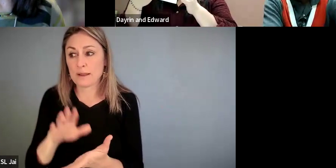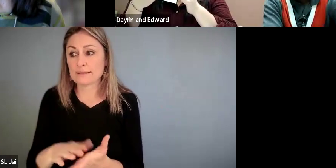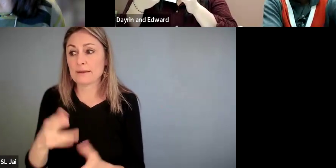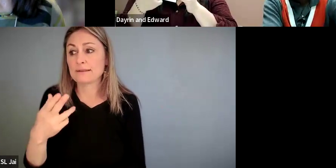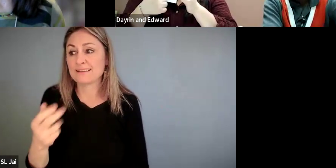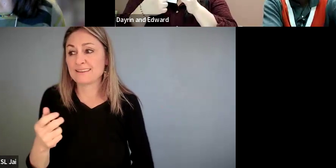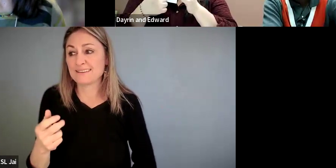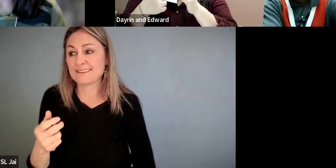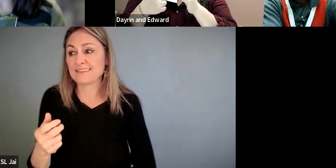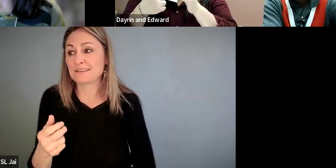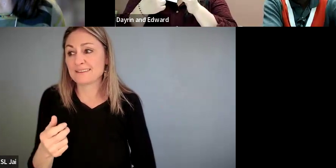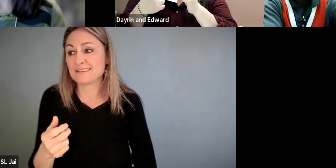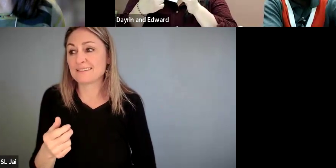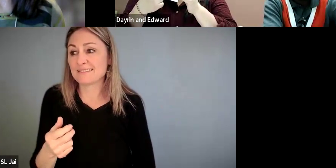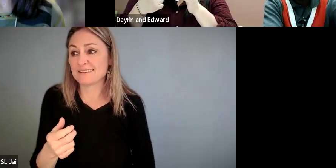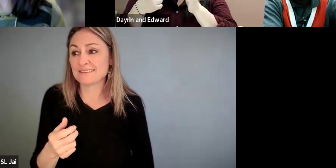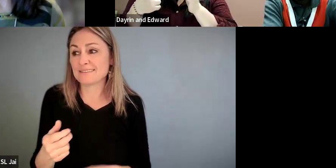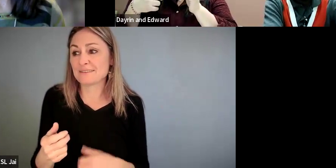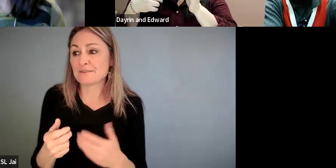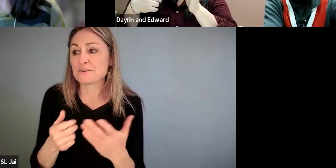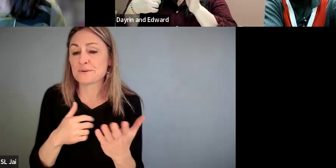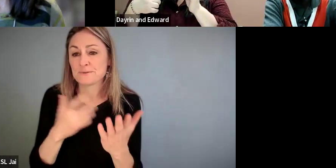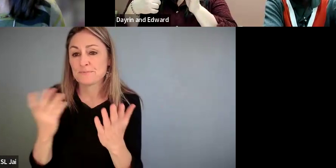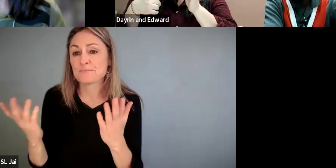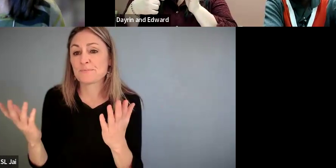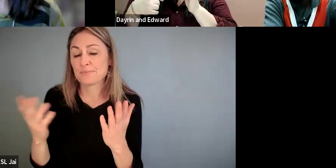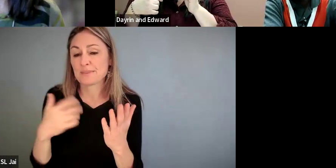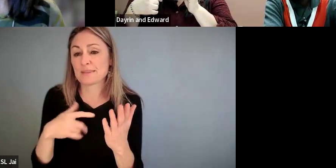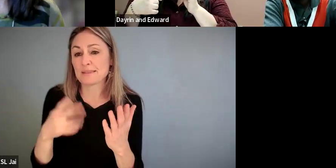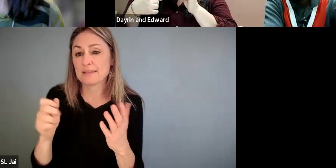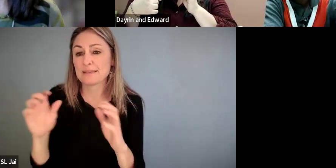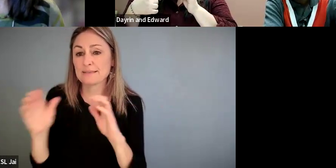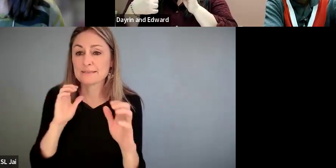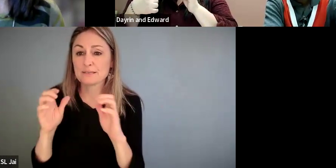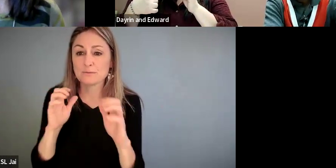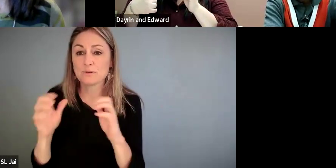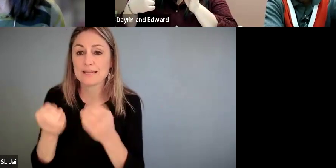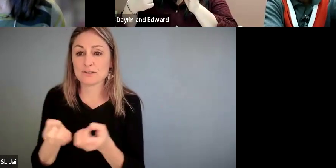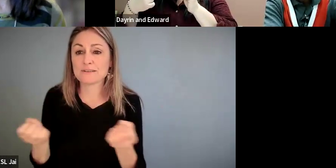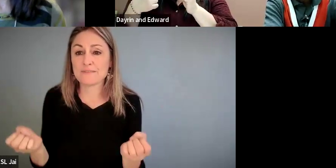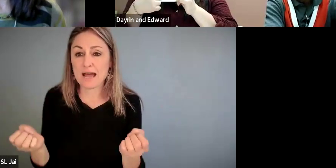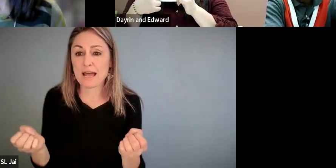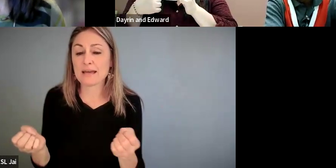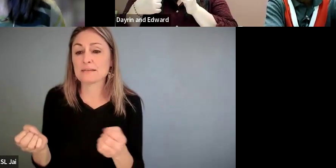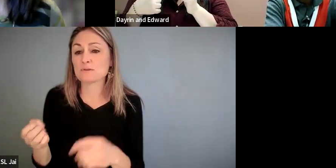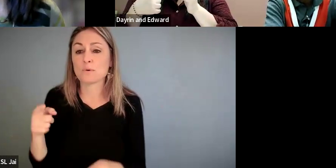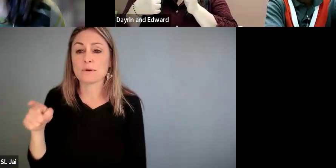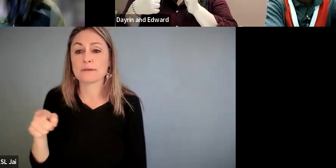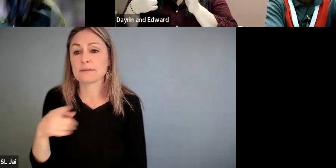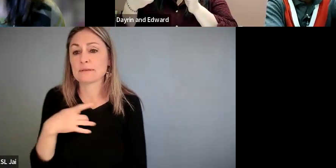more time, please give him extra time to respond with his communication device. Or he don't